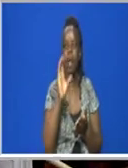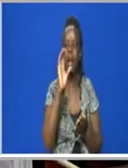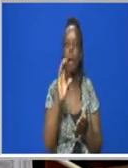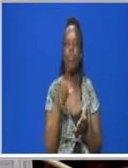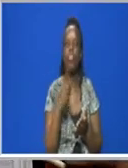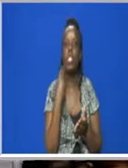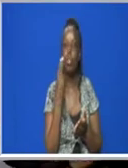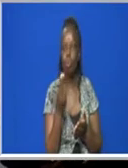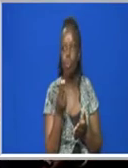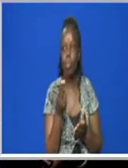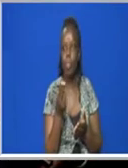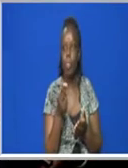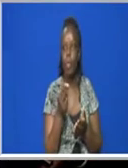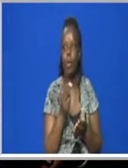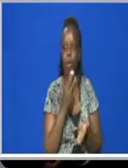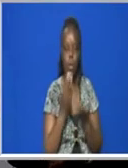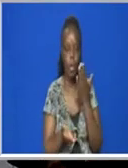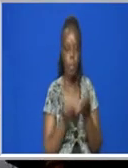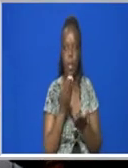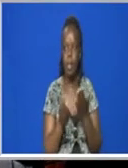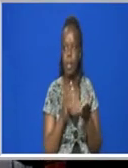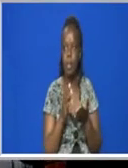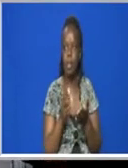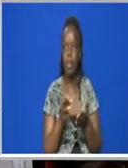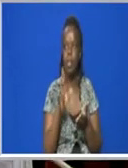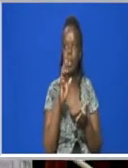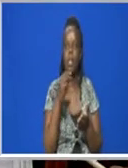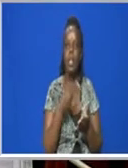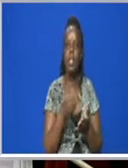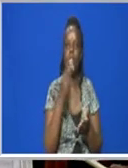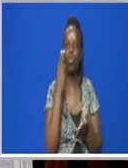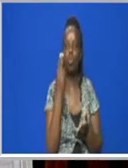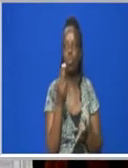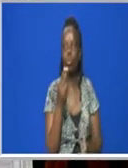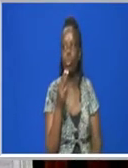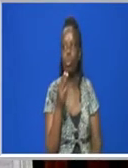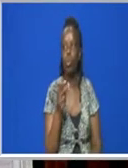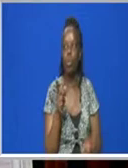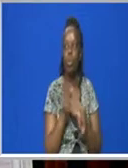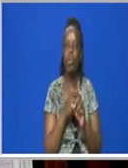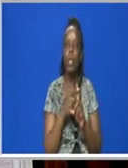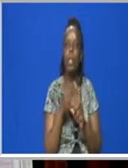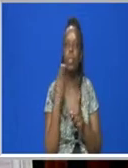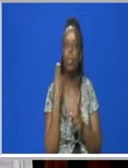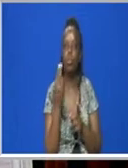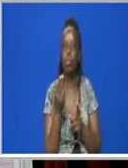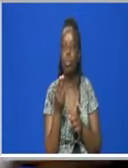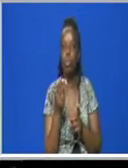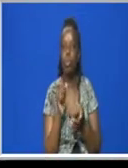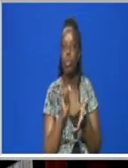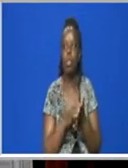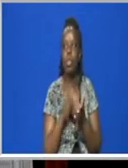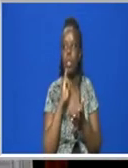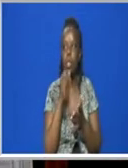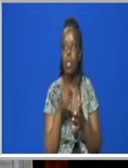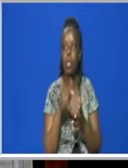Carbon is 2. The hydrogen here, they are 2. Here we have 2 plus 2. That is 4. So